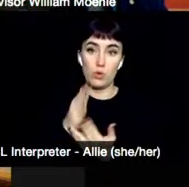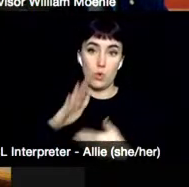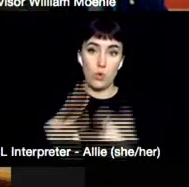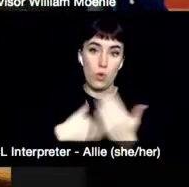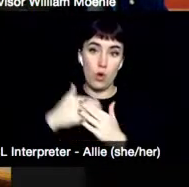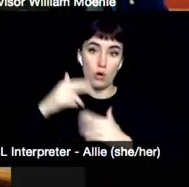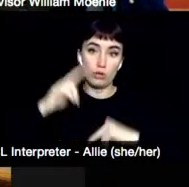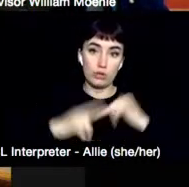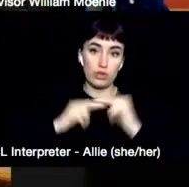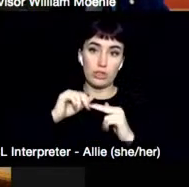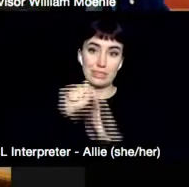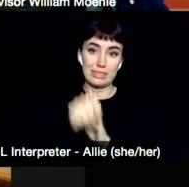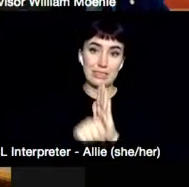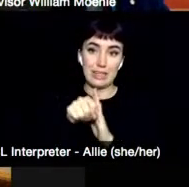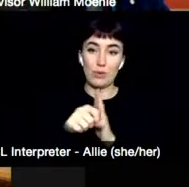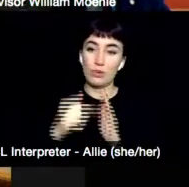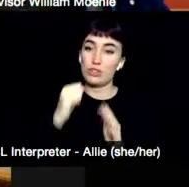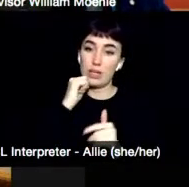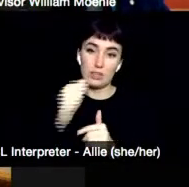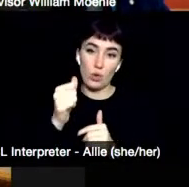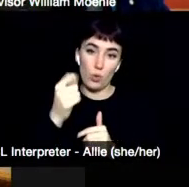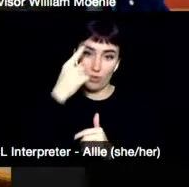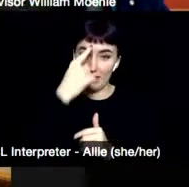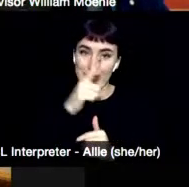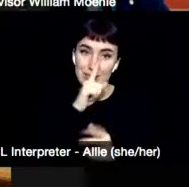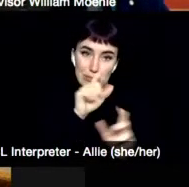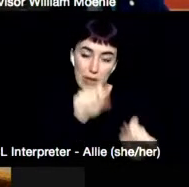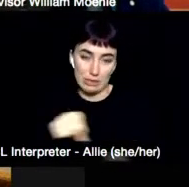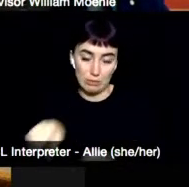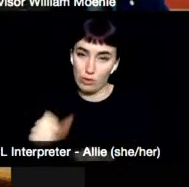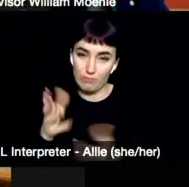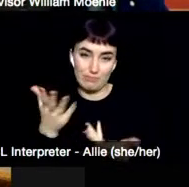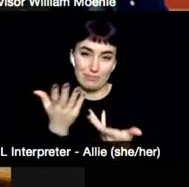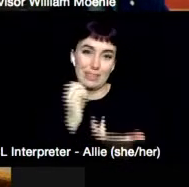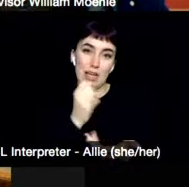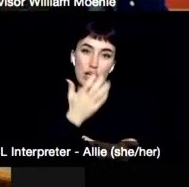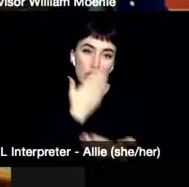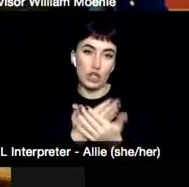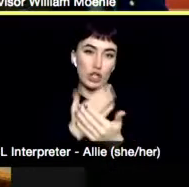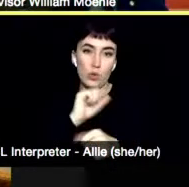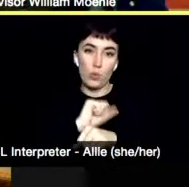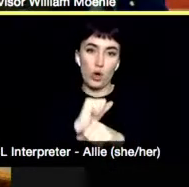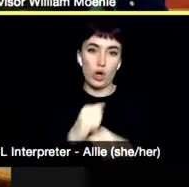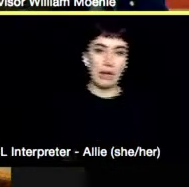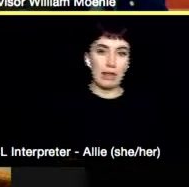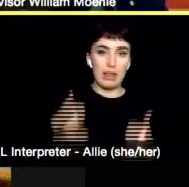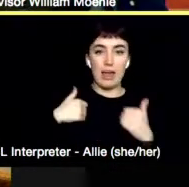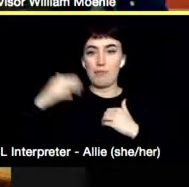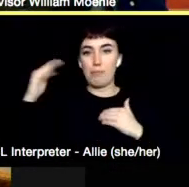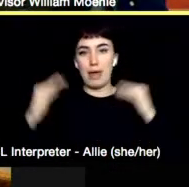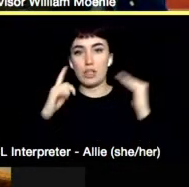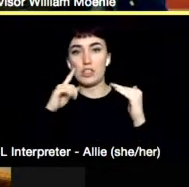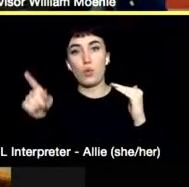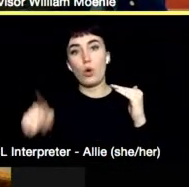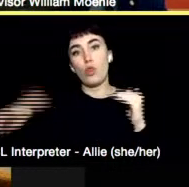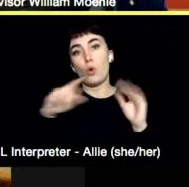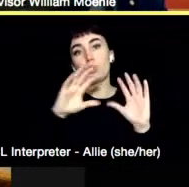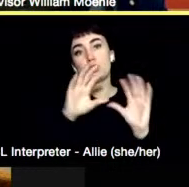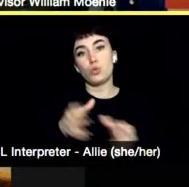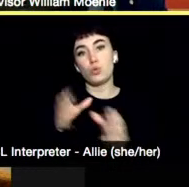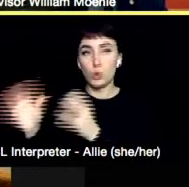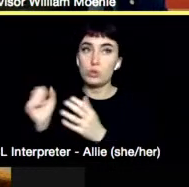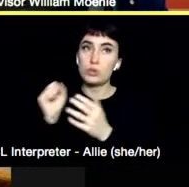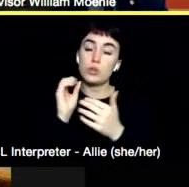construction season, which I also don't think is a possibility. That's not very good work-life balance. Understand. Yep.